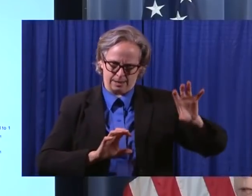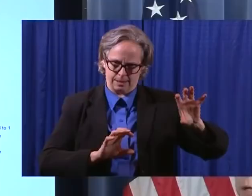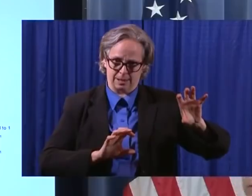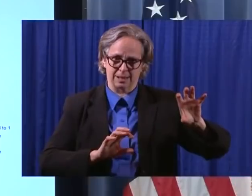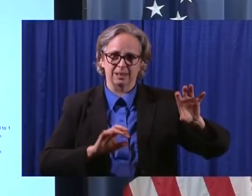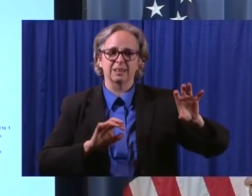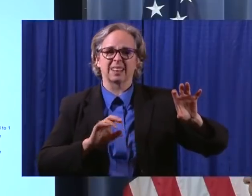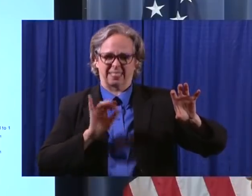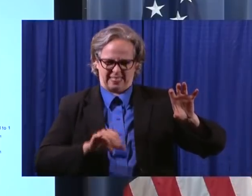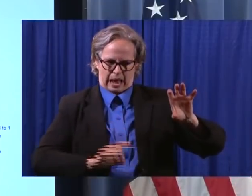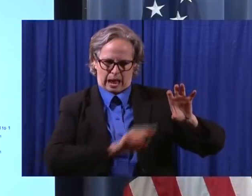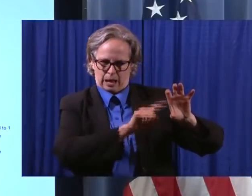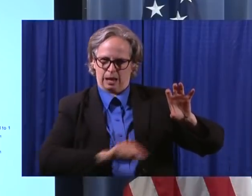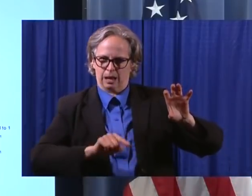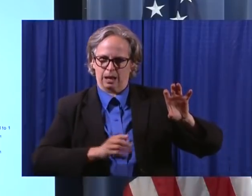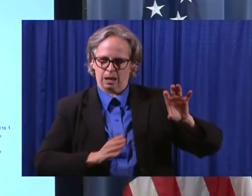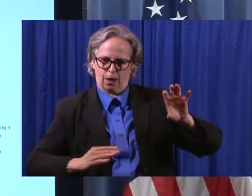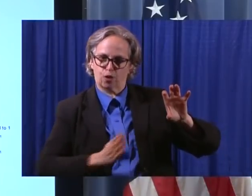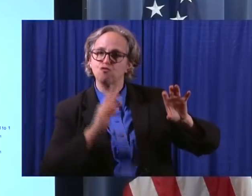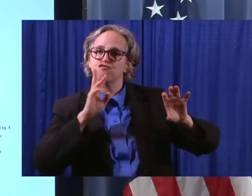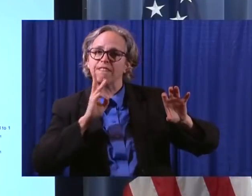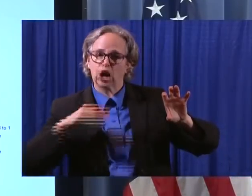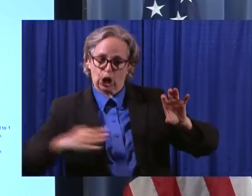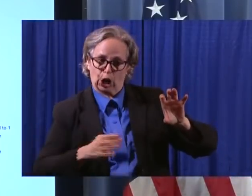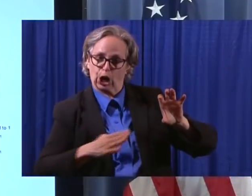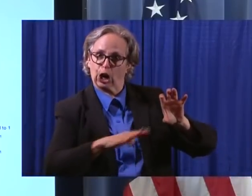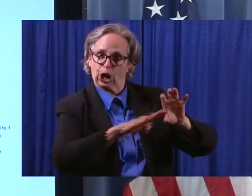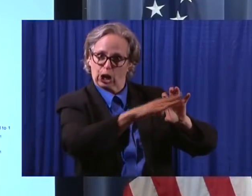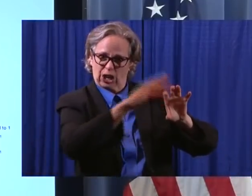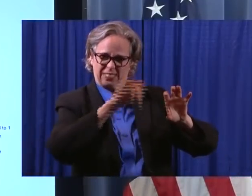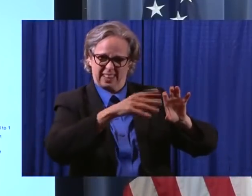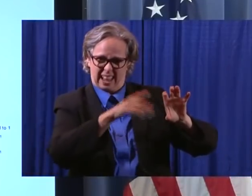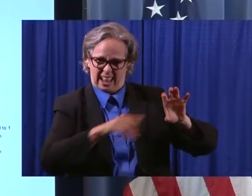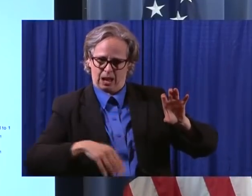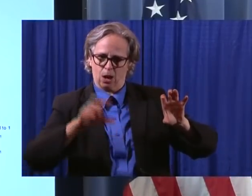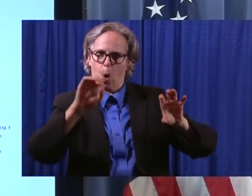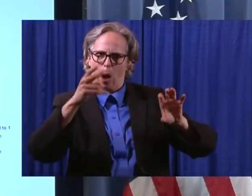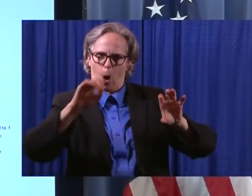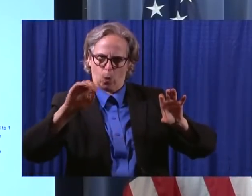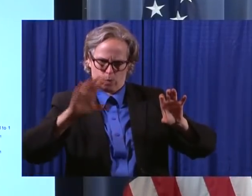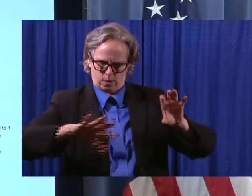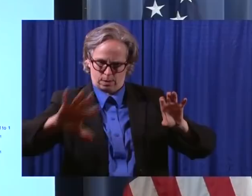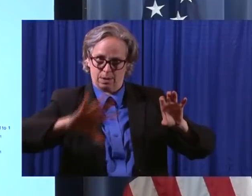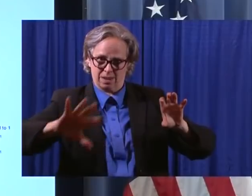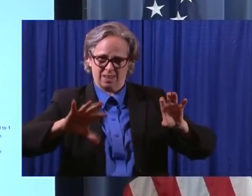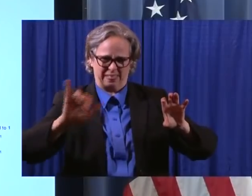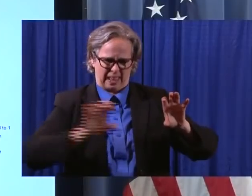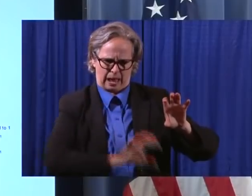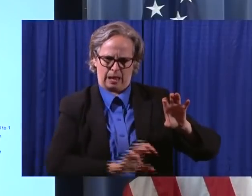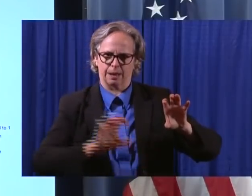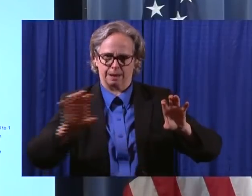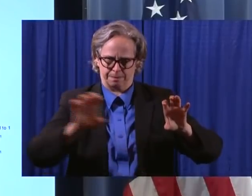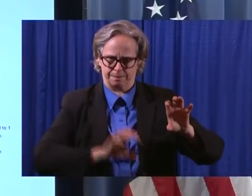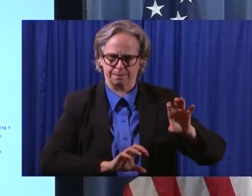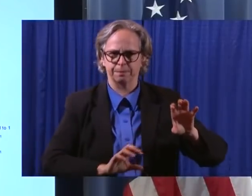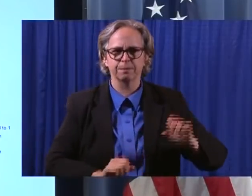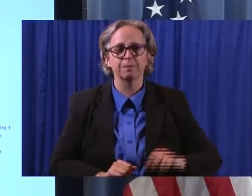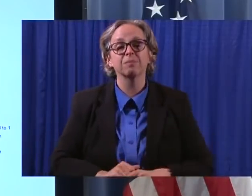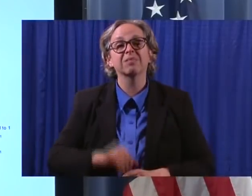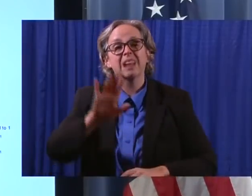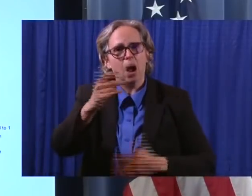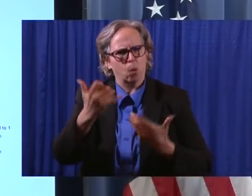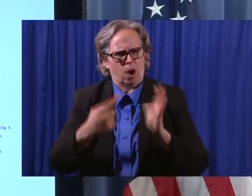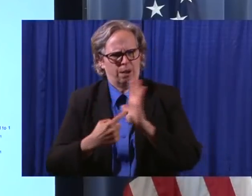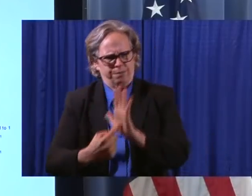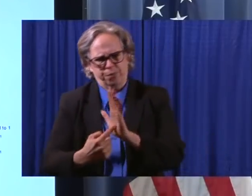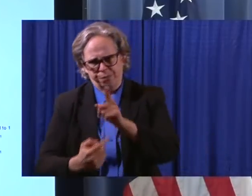you go ahead and describe it, Doctor? Yeah, so what we show here and what I wanted to depict is that this increase in our R factor is